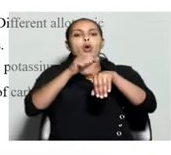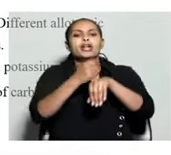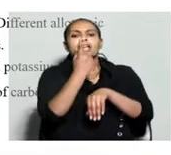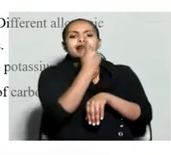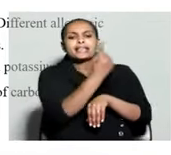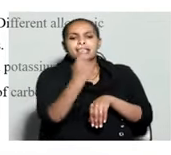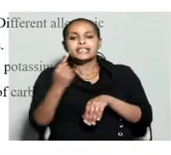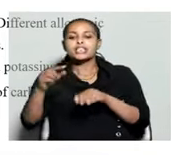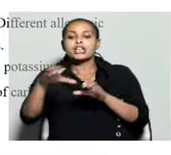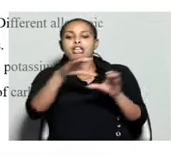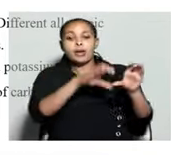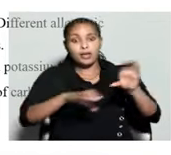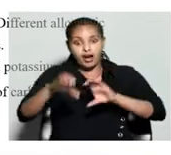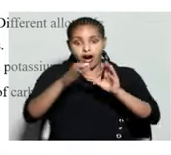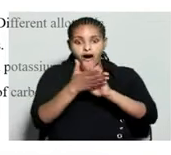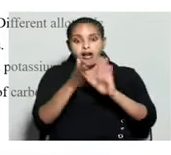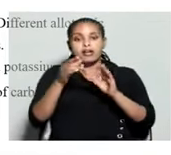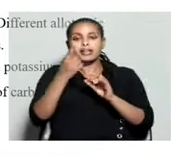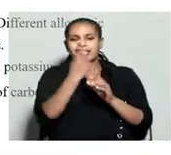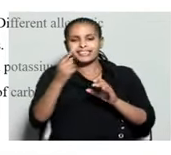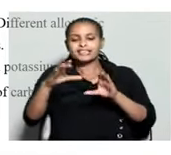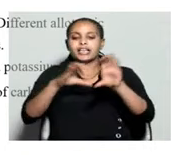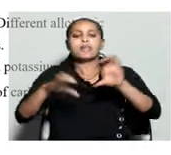each chemical species